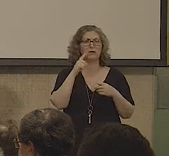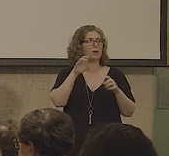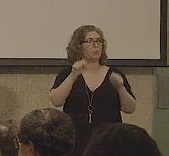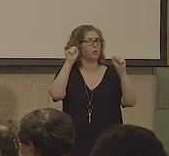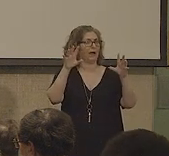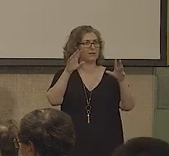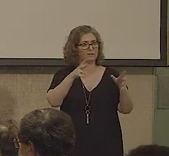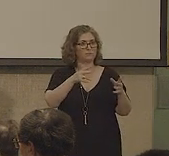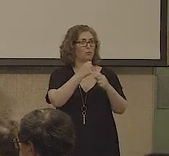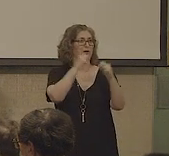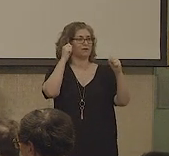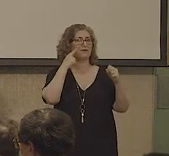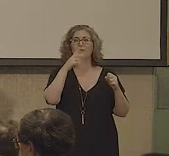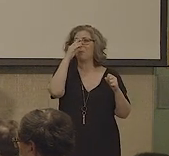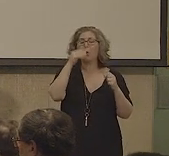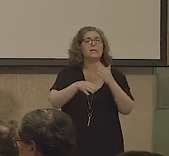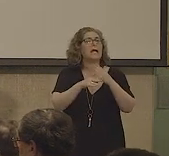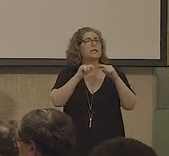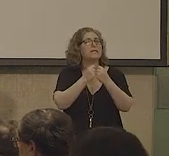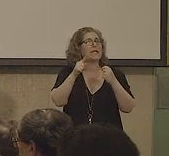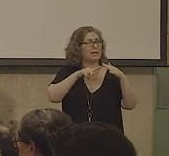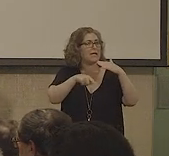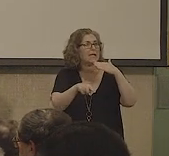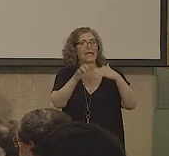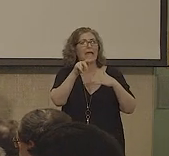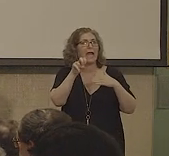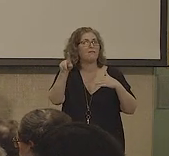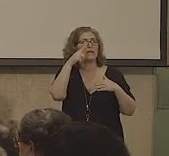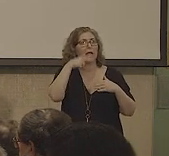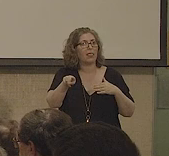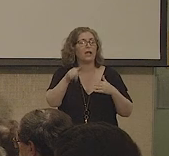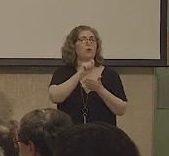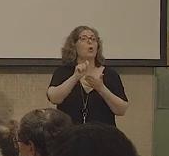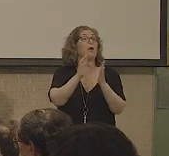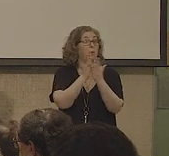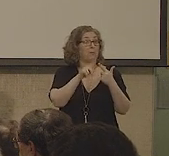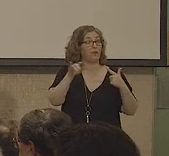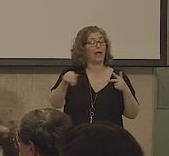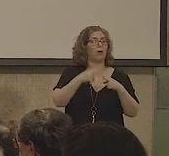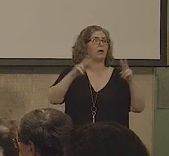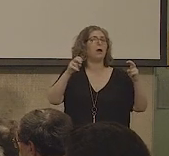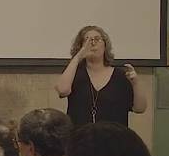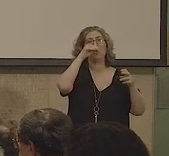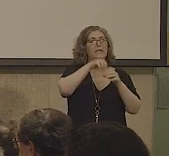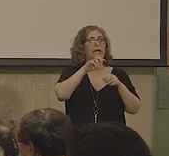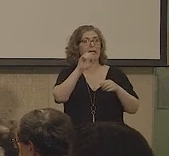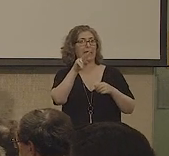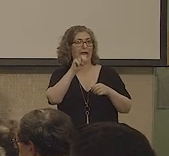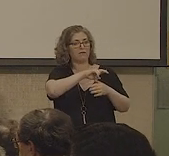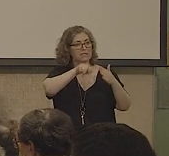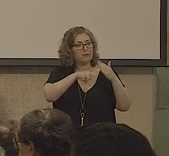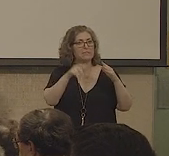of the boys' soccer team from a cave in Thailand, about which he wrote the 2018 book, The Boys in the Cave, Deep